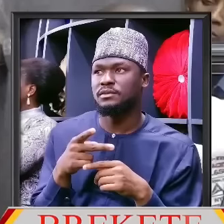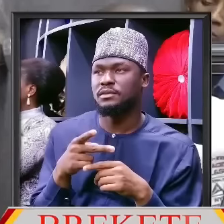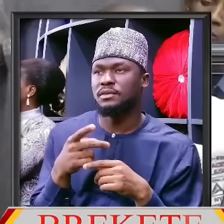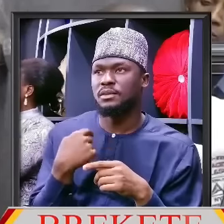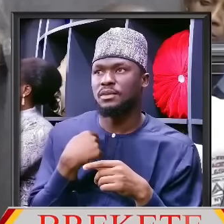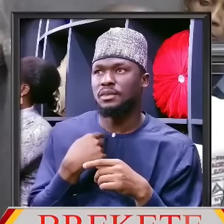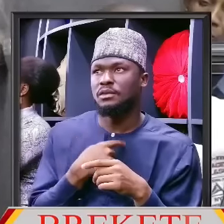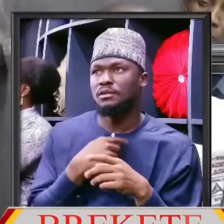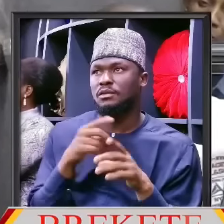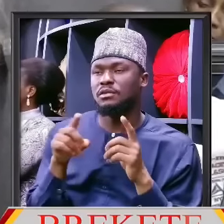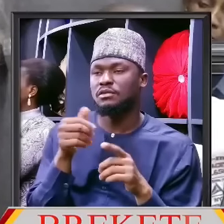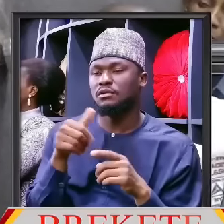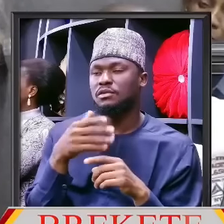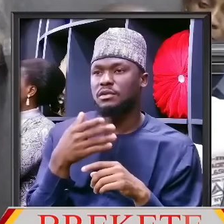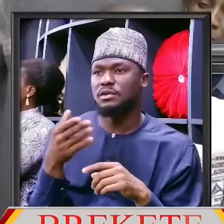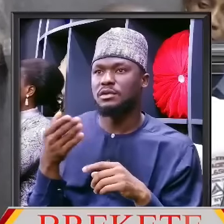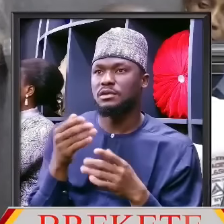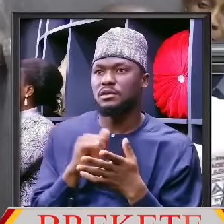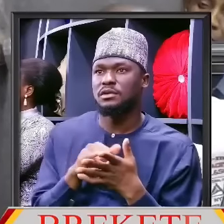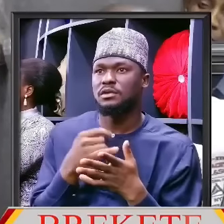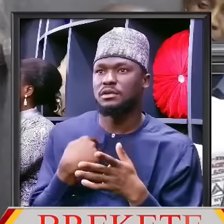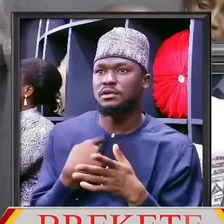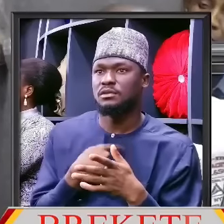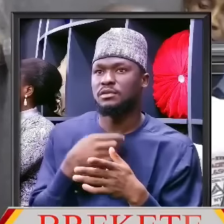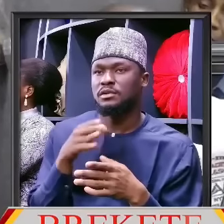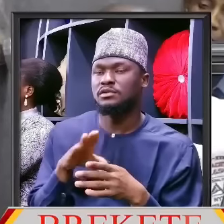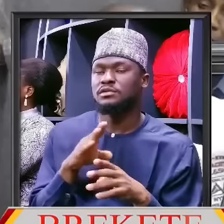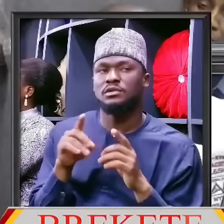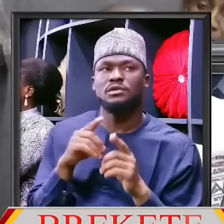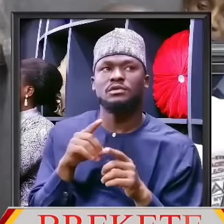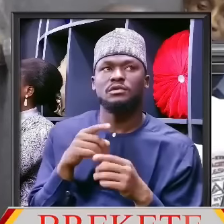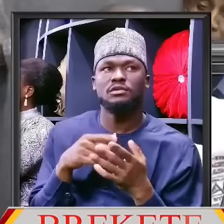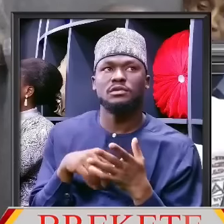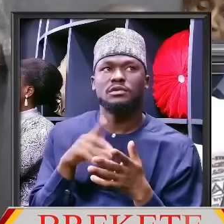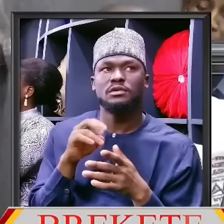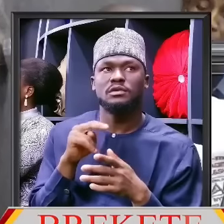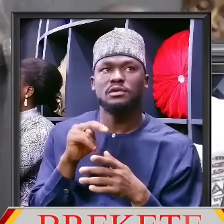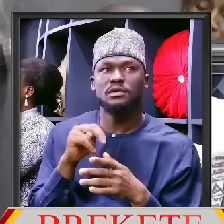We don't do everything where we're supposed to do.